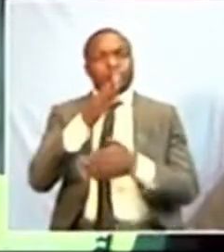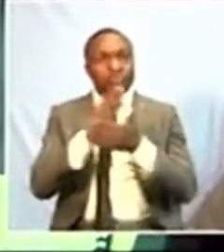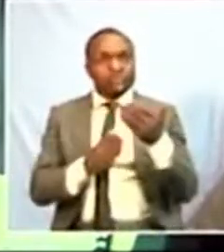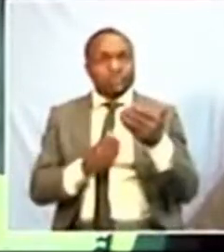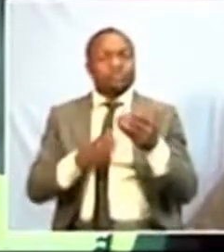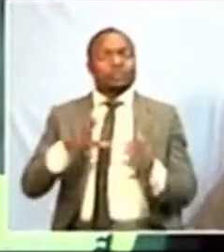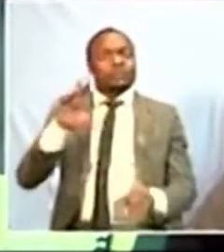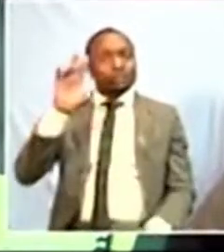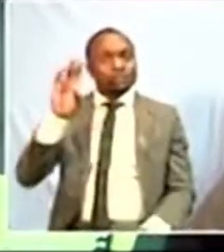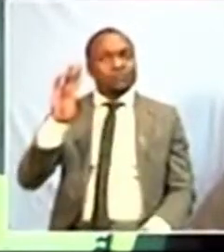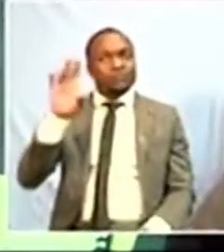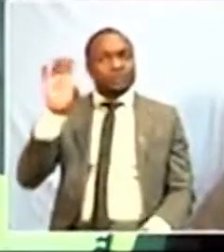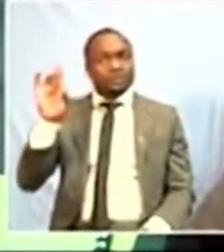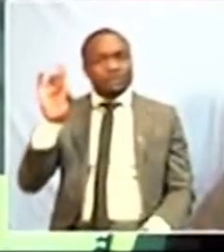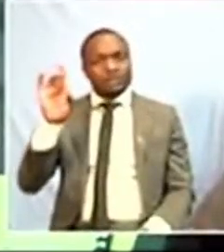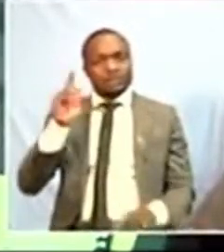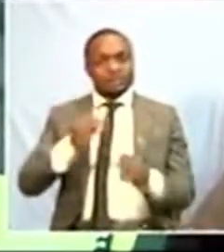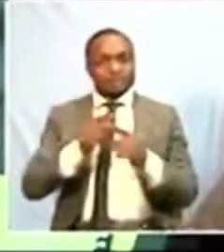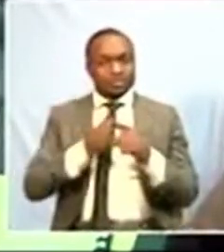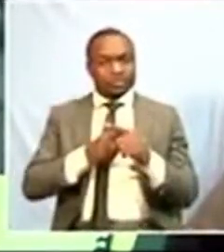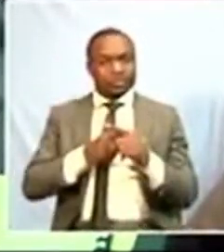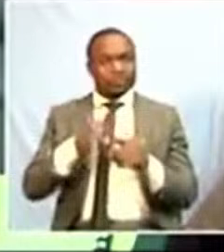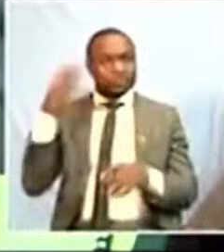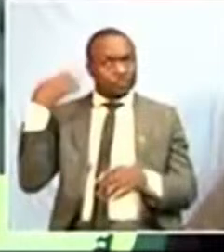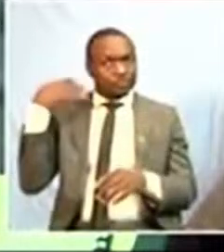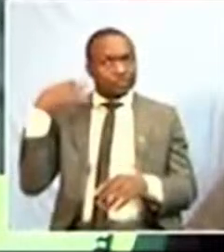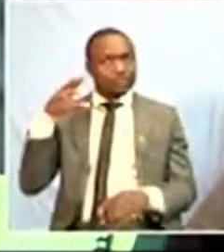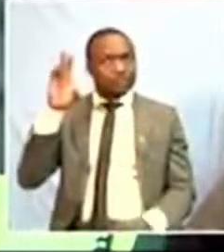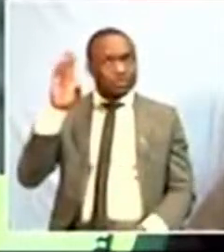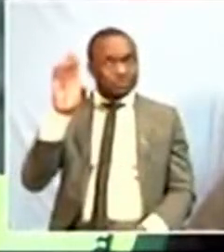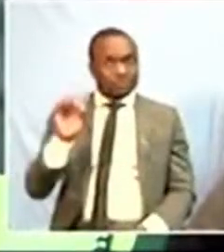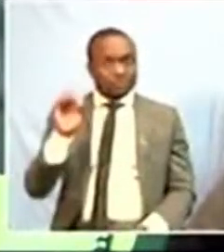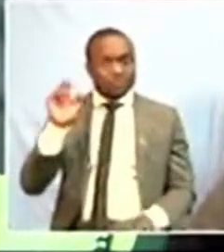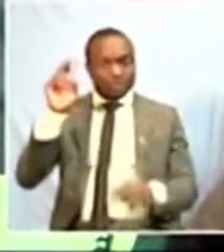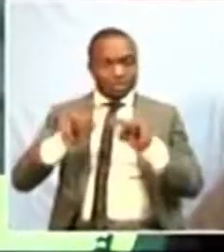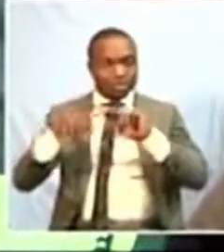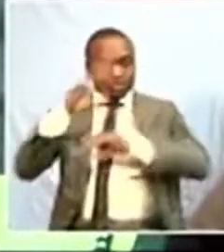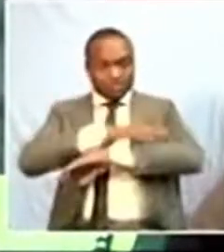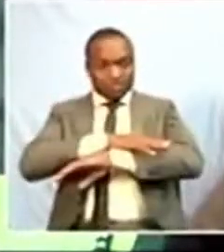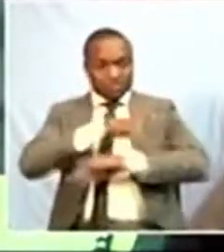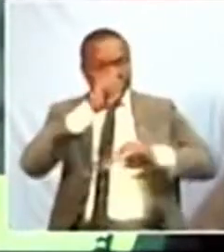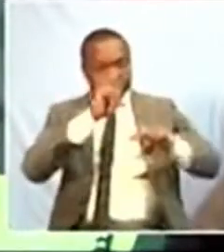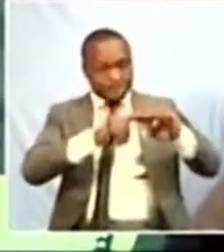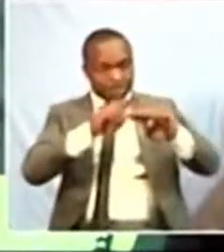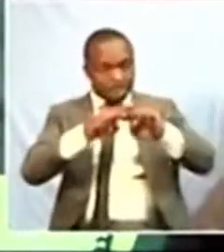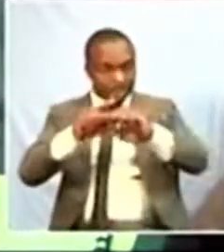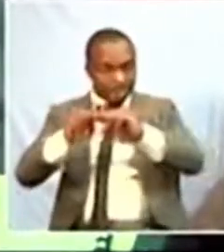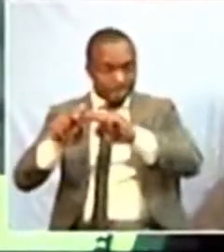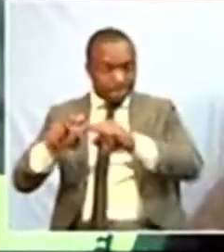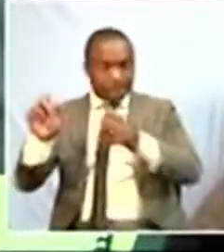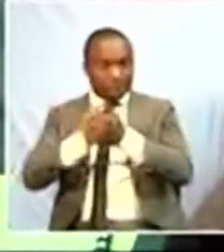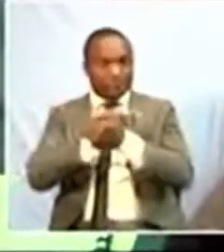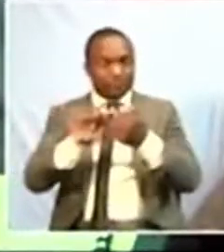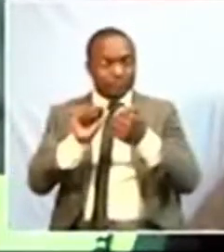7-8 months ago, almost 70 desks have been packed. They are broken